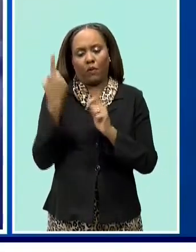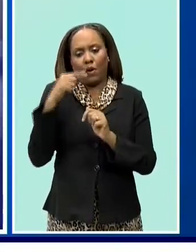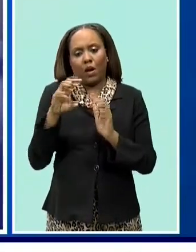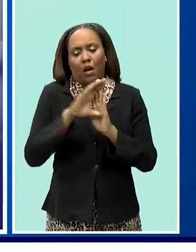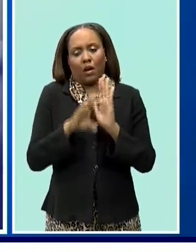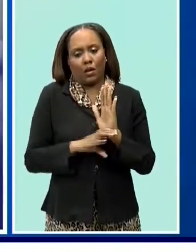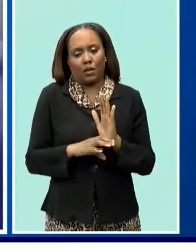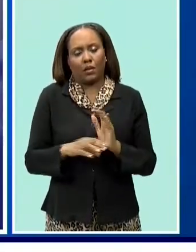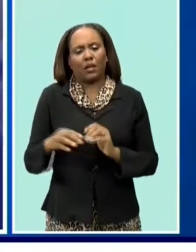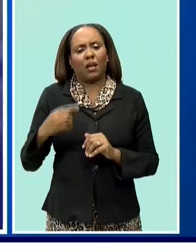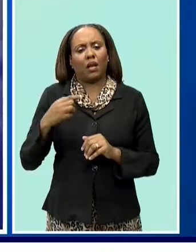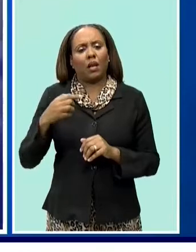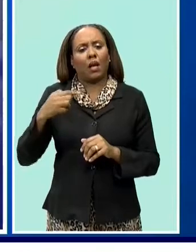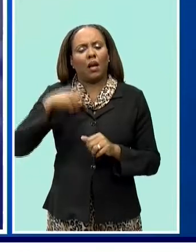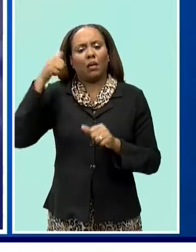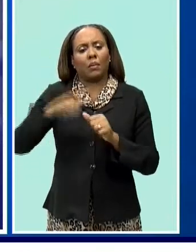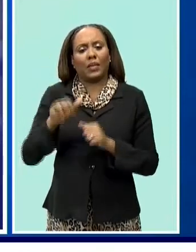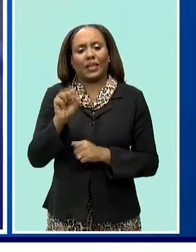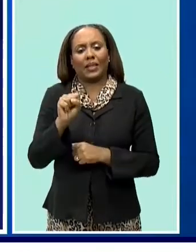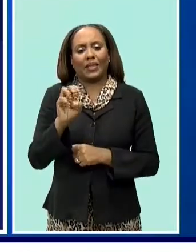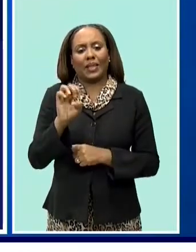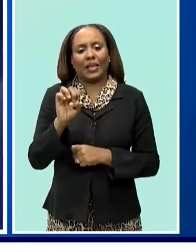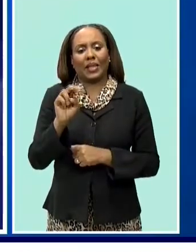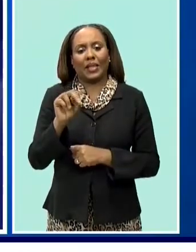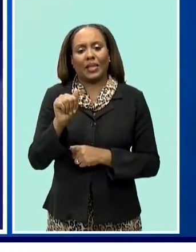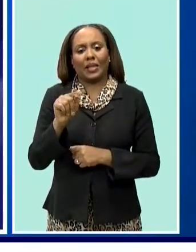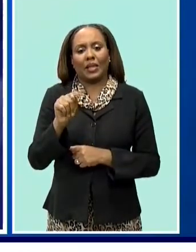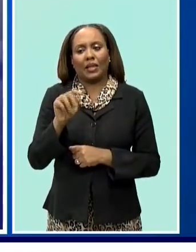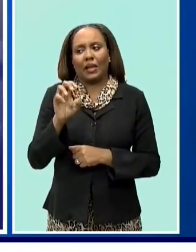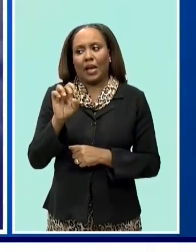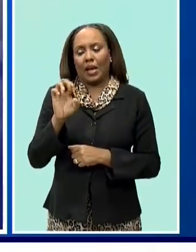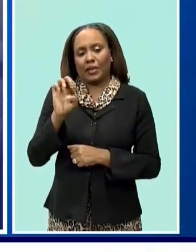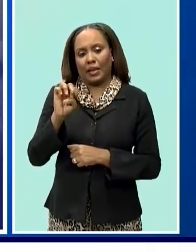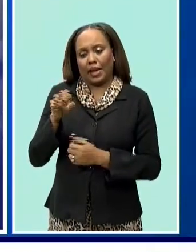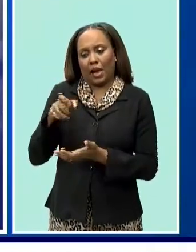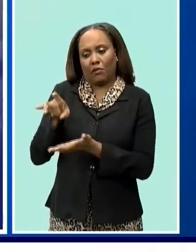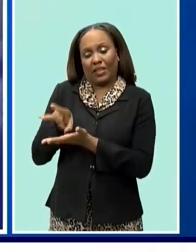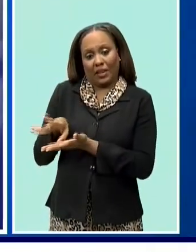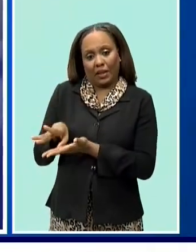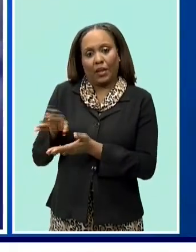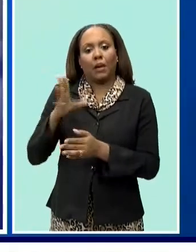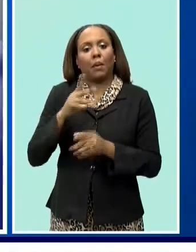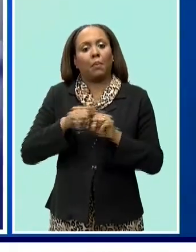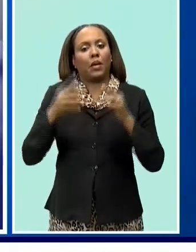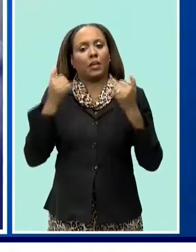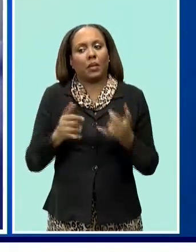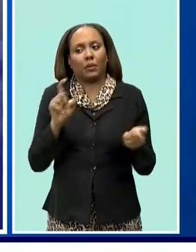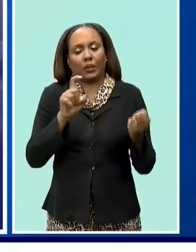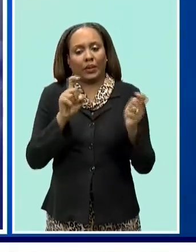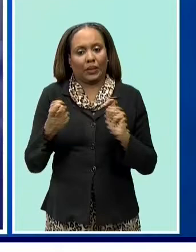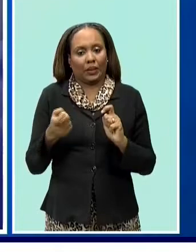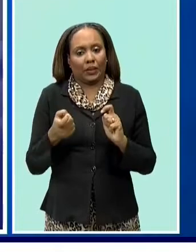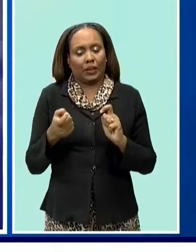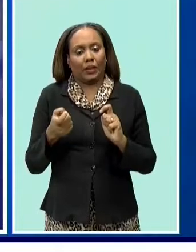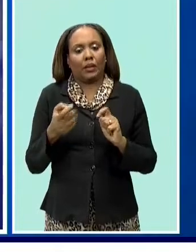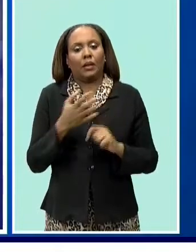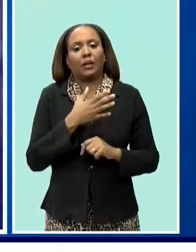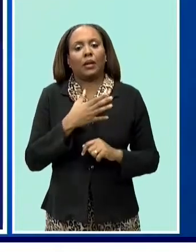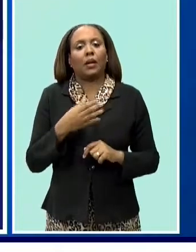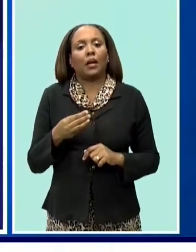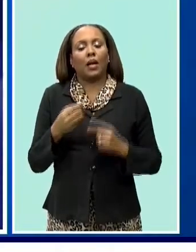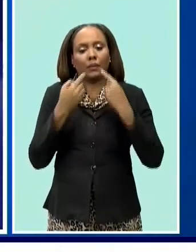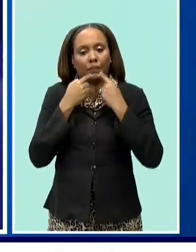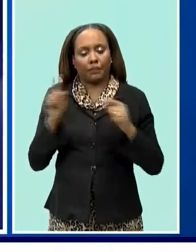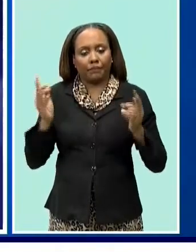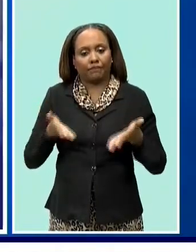Senate, but that has been resolved and the Constitution has been amended accordingly and was proclaimed on the